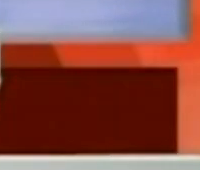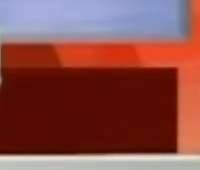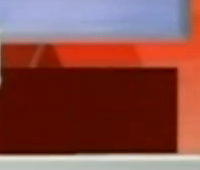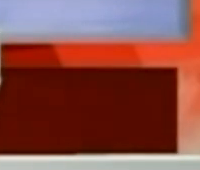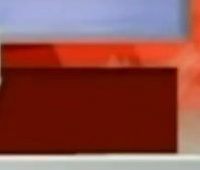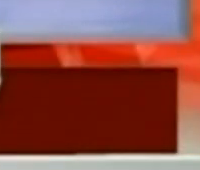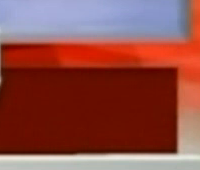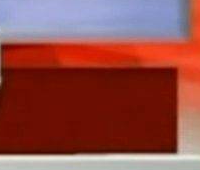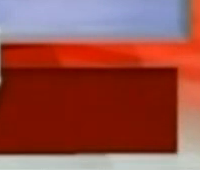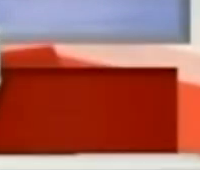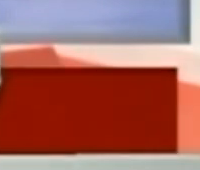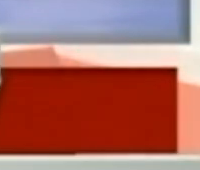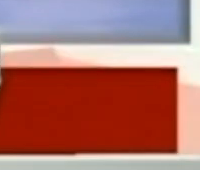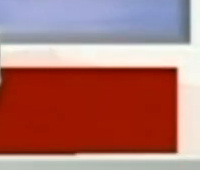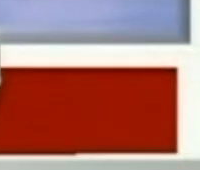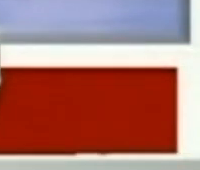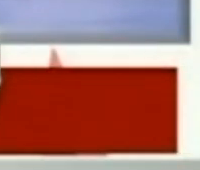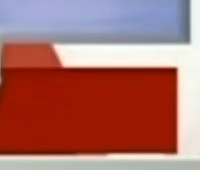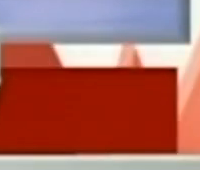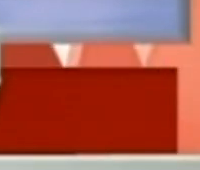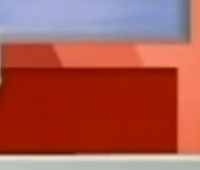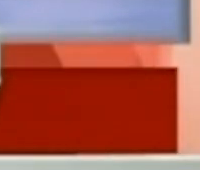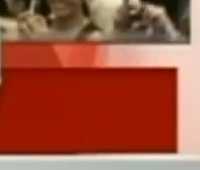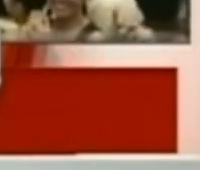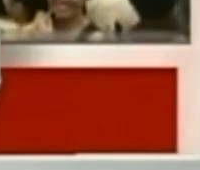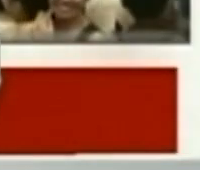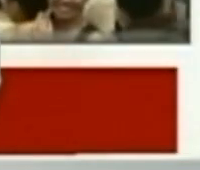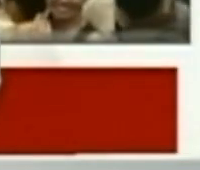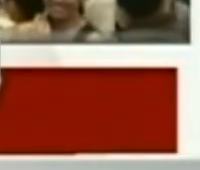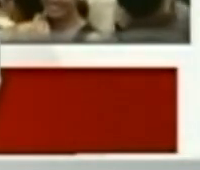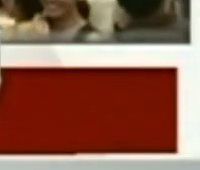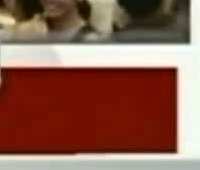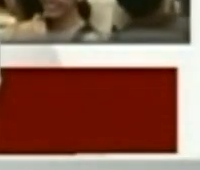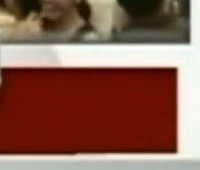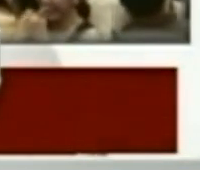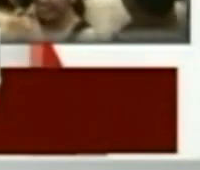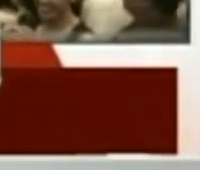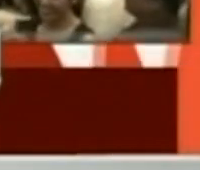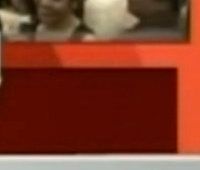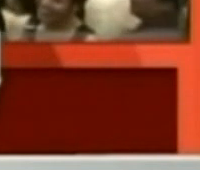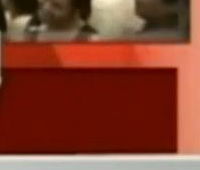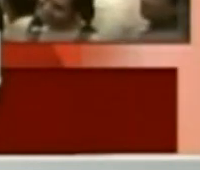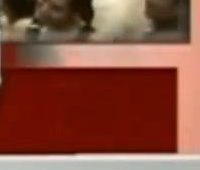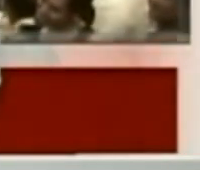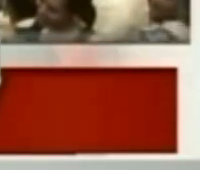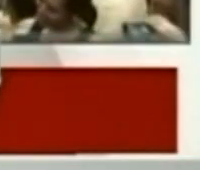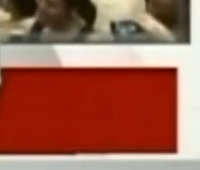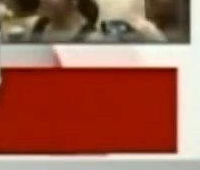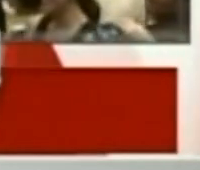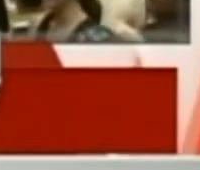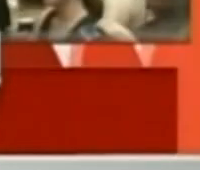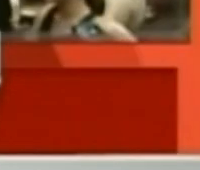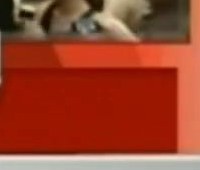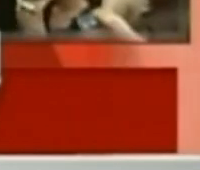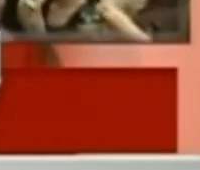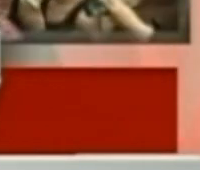How are you doing? Oh, we're very good, sir. You know, this happens in any trial.